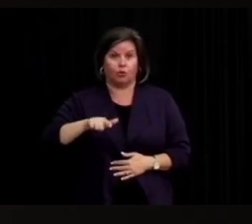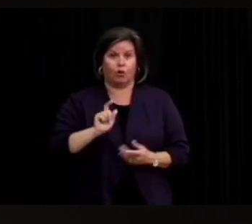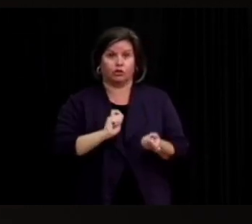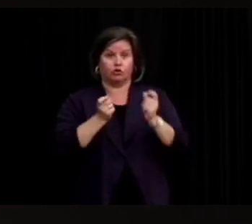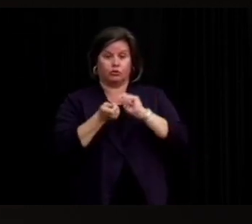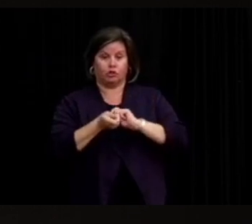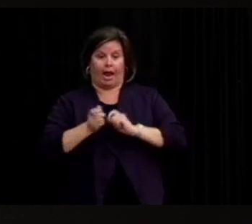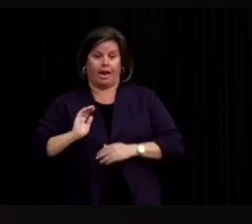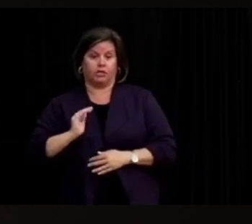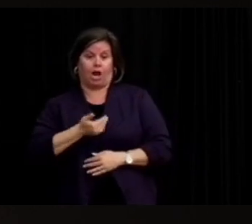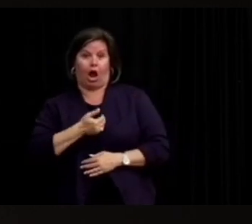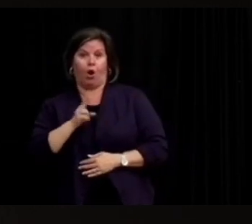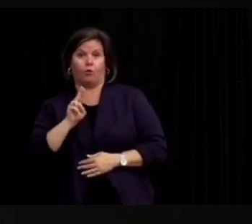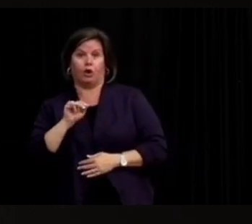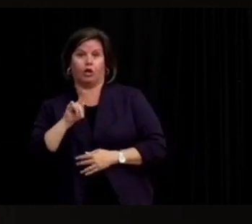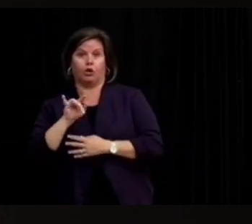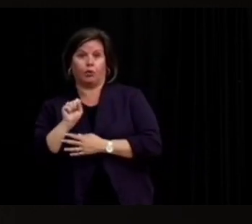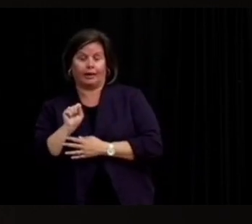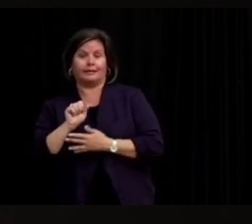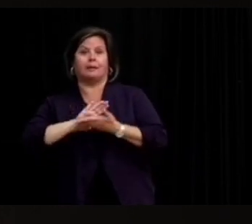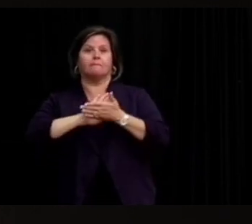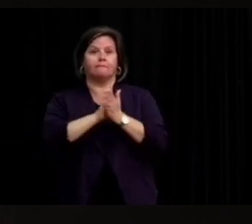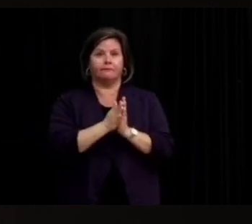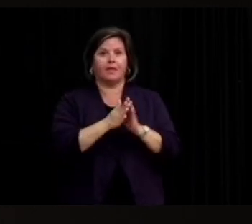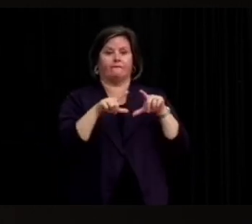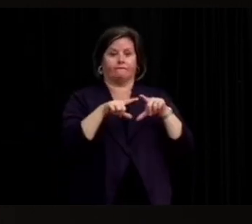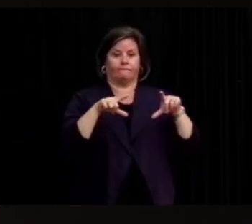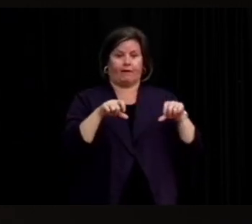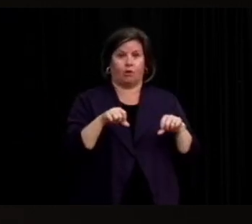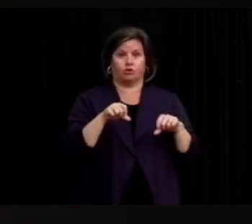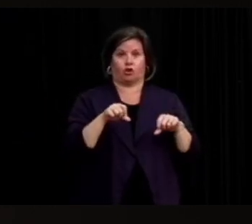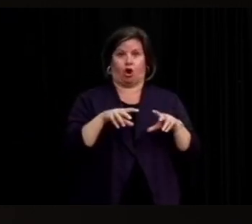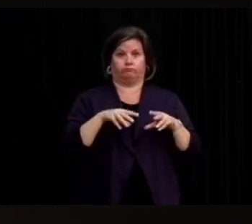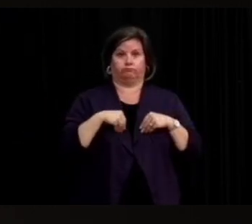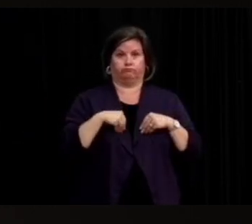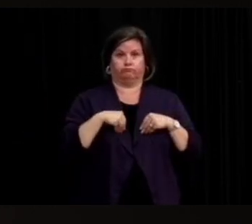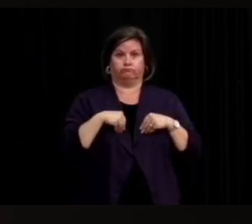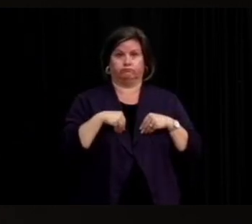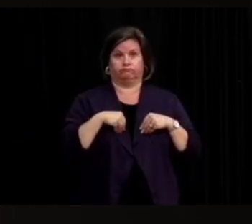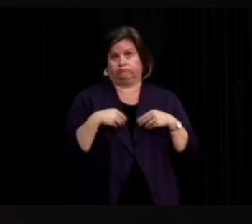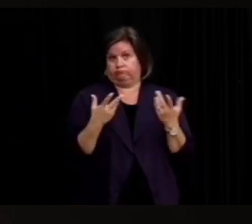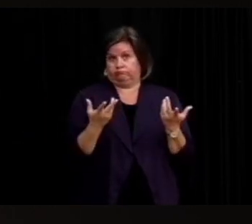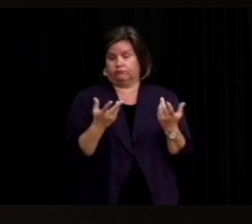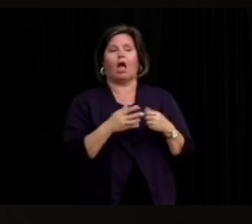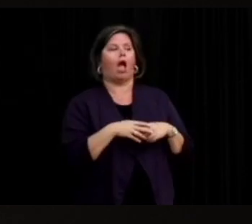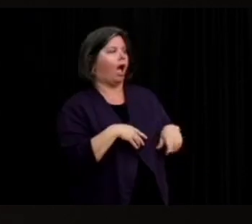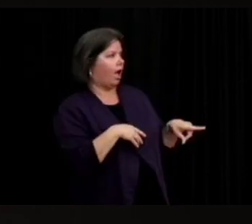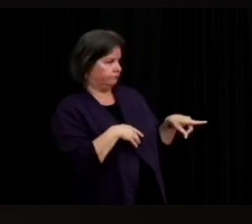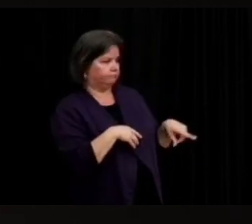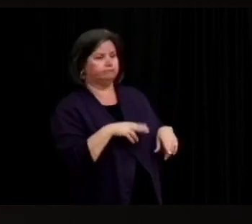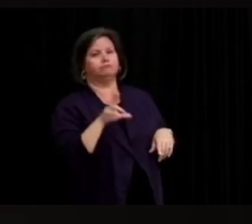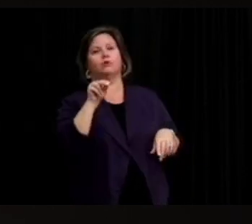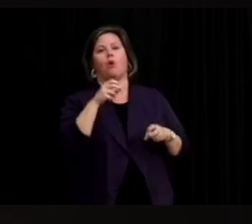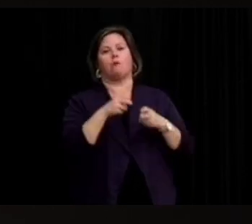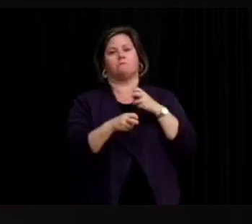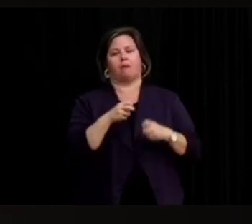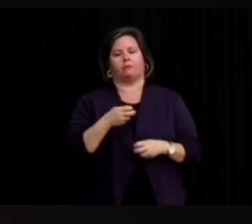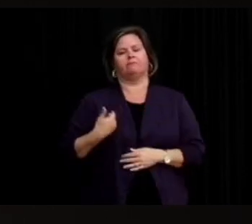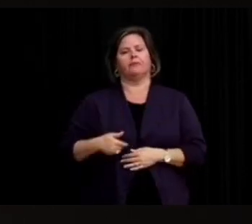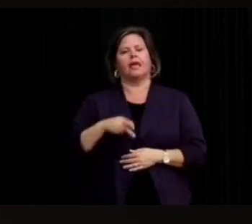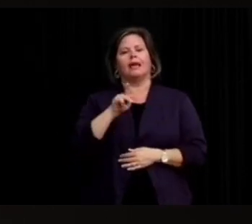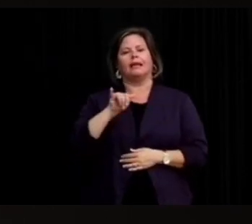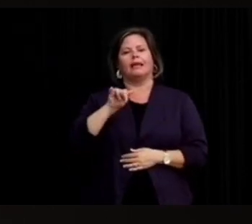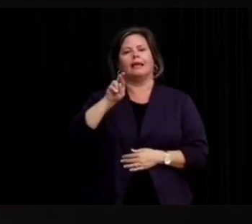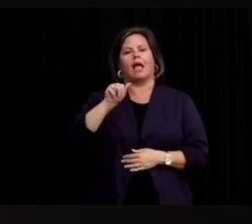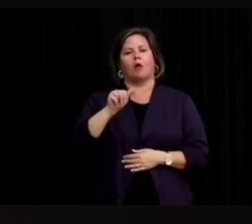units into a voucher unit? All right. Thank you. No problem. This is Kira speaking.